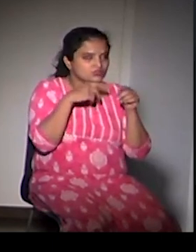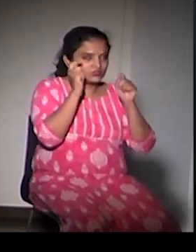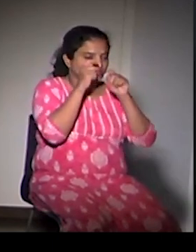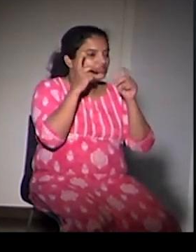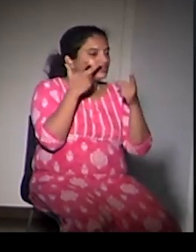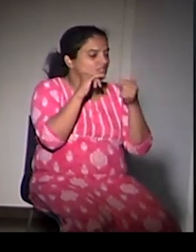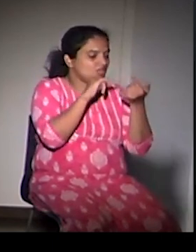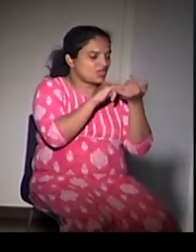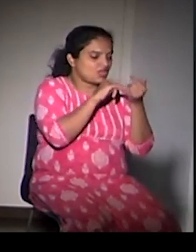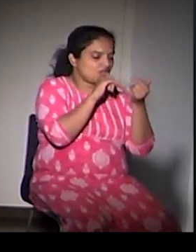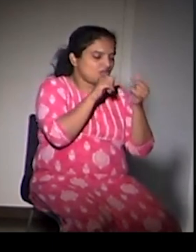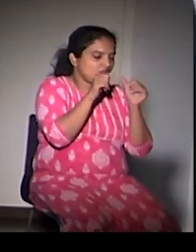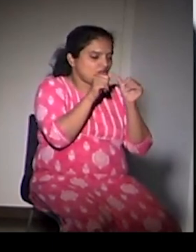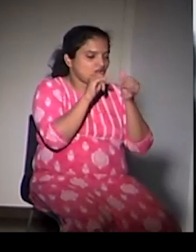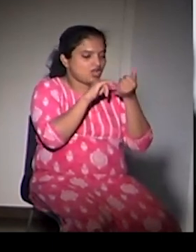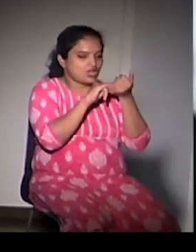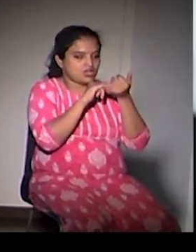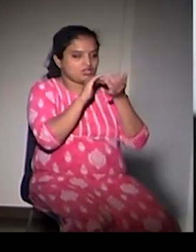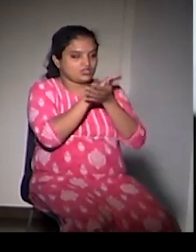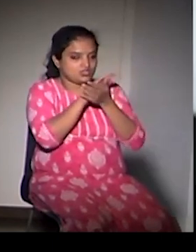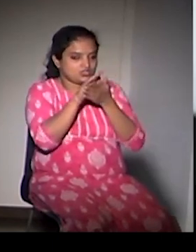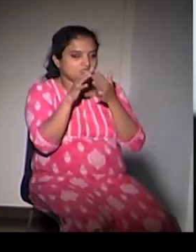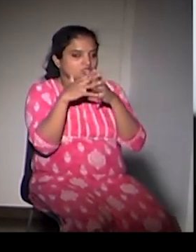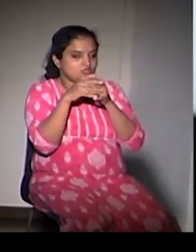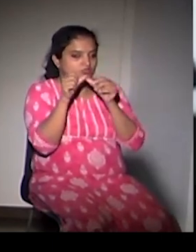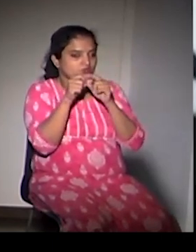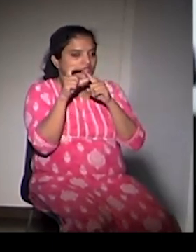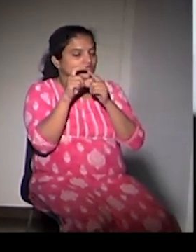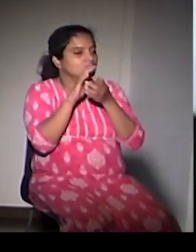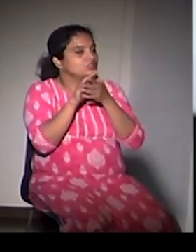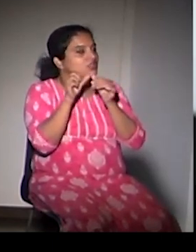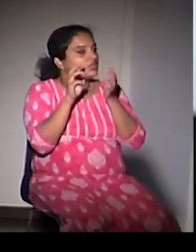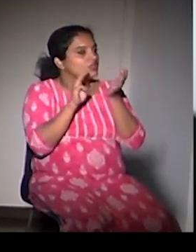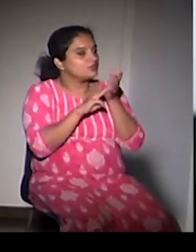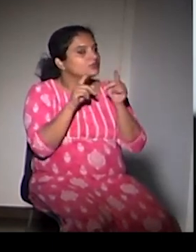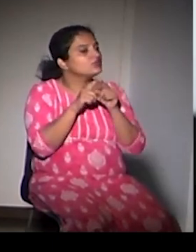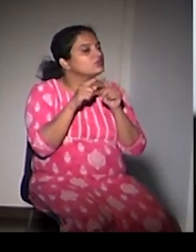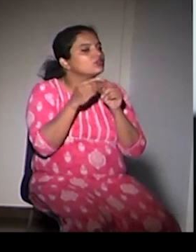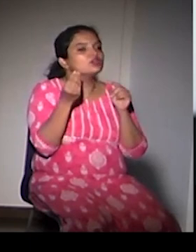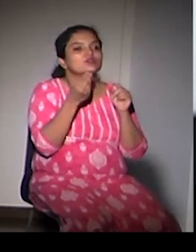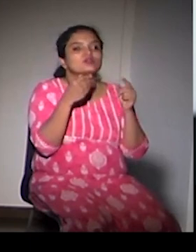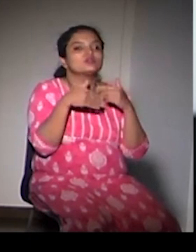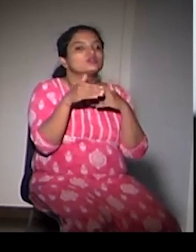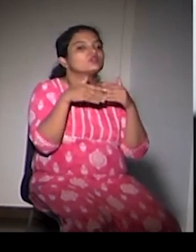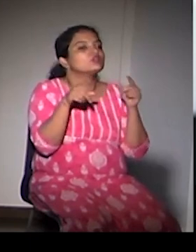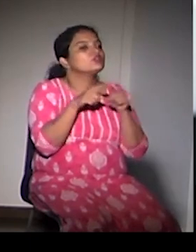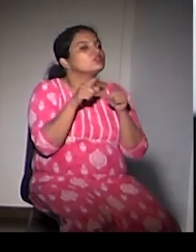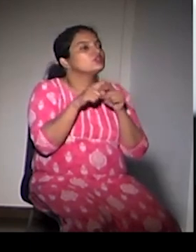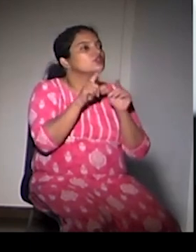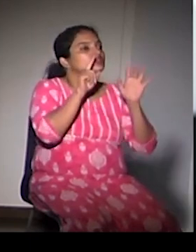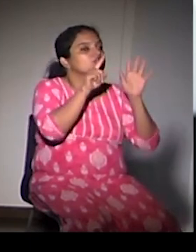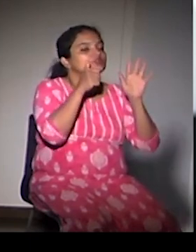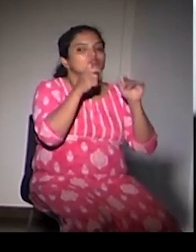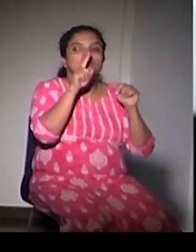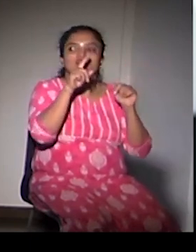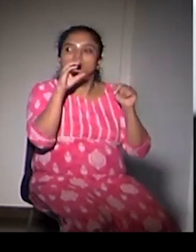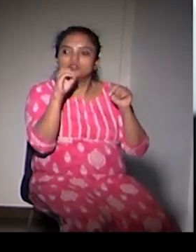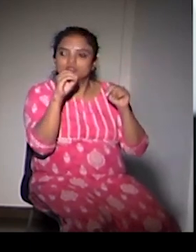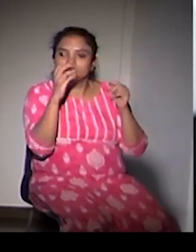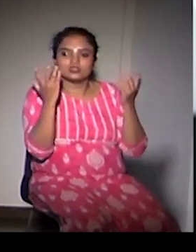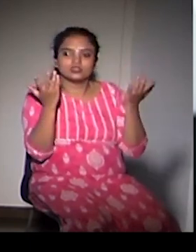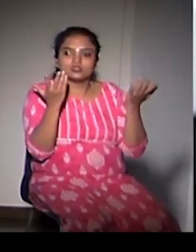Ashokana in Hyderabad. And the tiles are slightly later than the building, but only by a few decades, probably about 1610. But